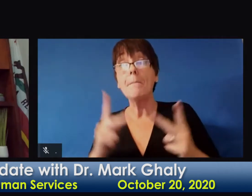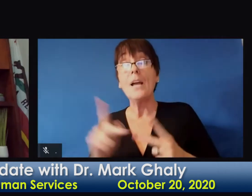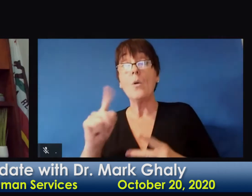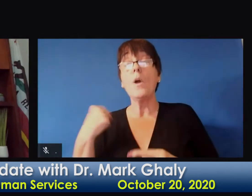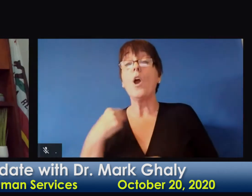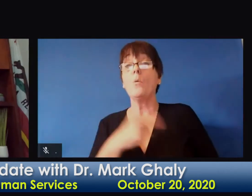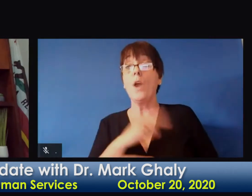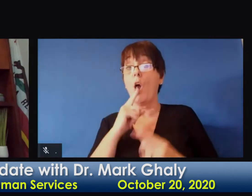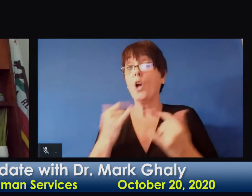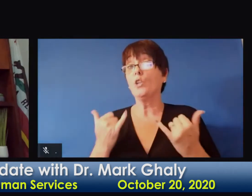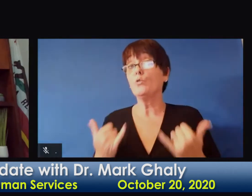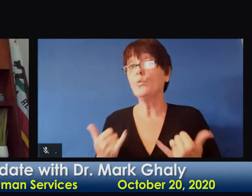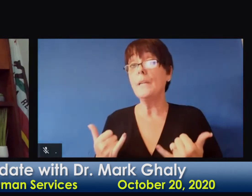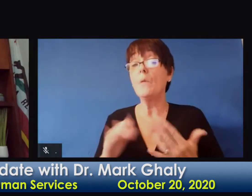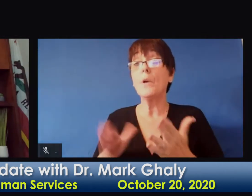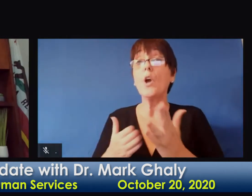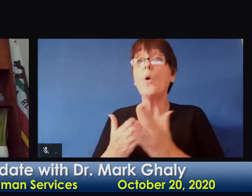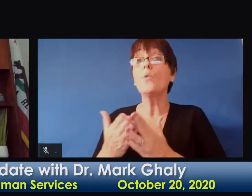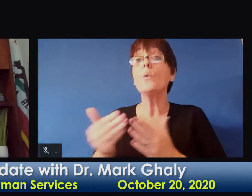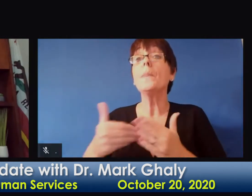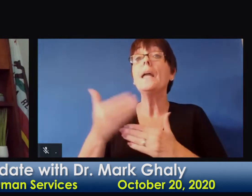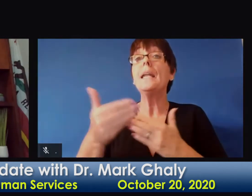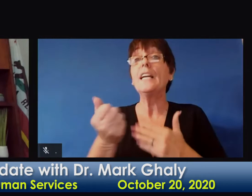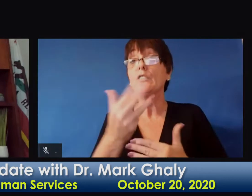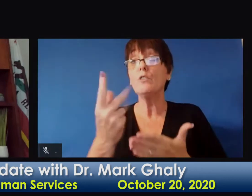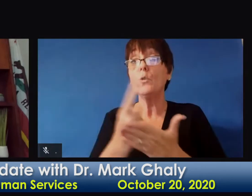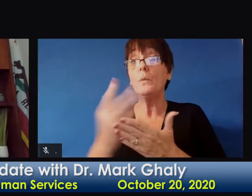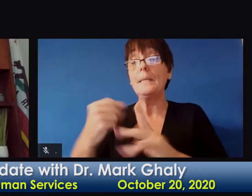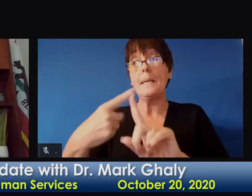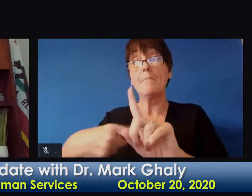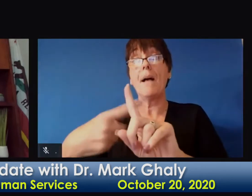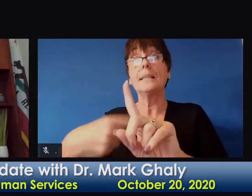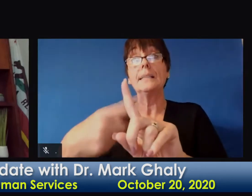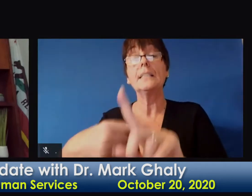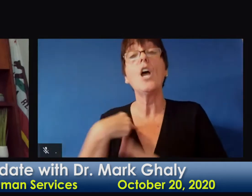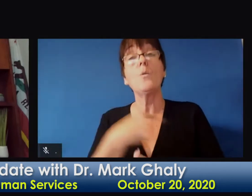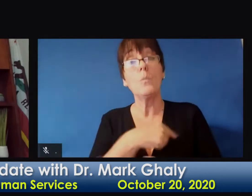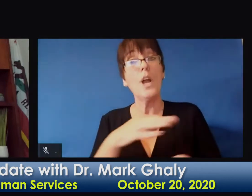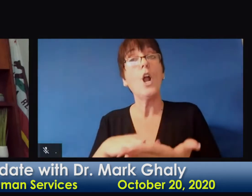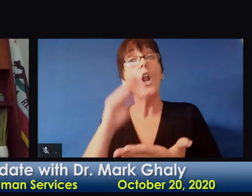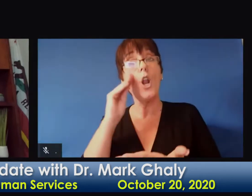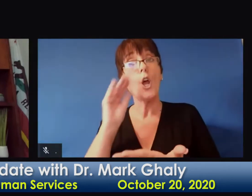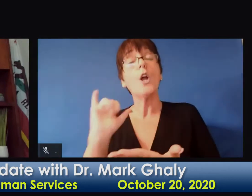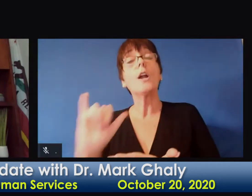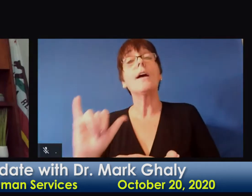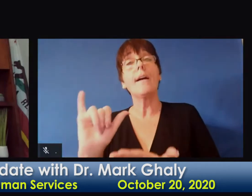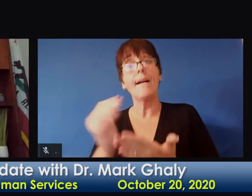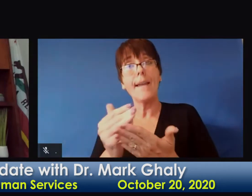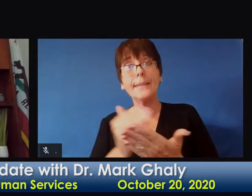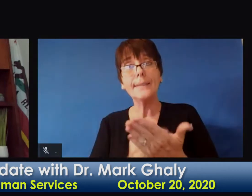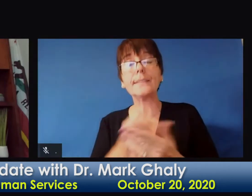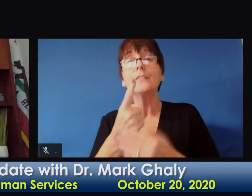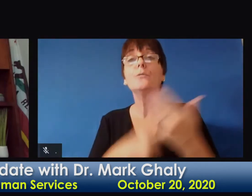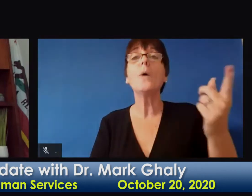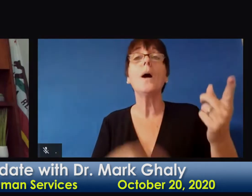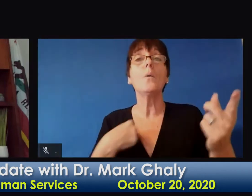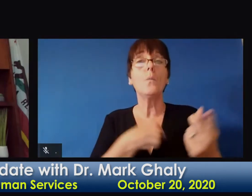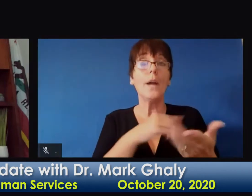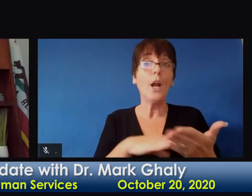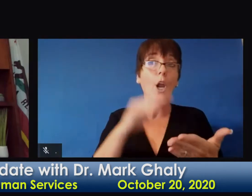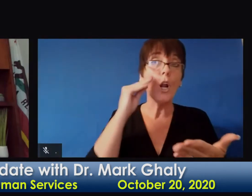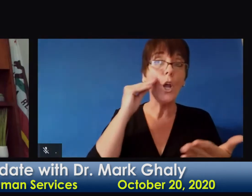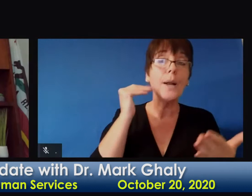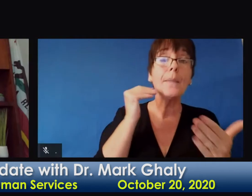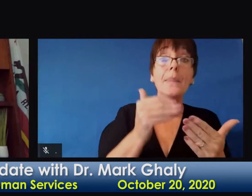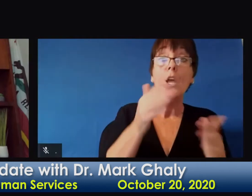as we carry through the next many weeks and months, and we learn lessons from what happens in the near future.